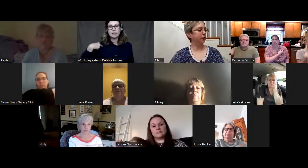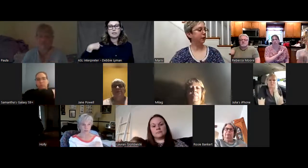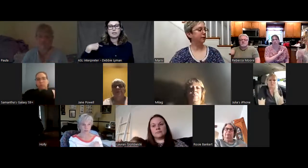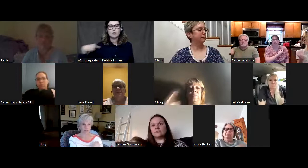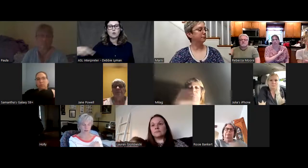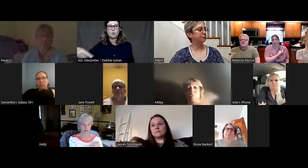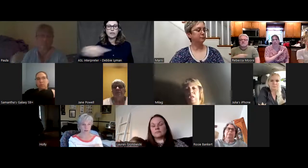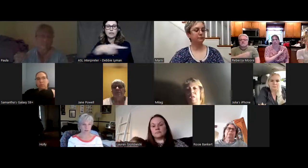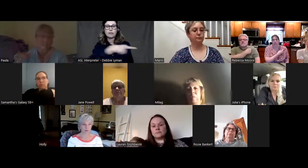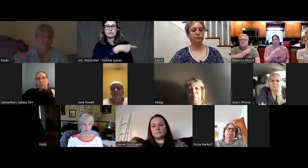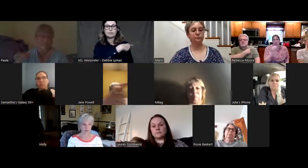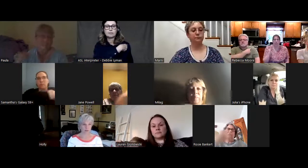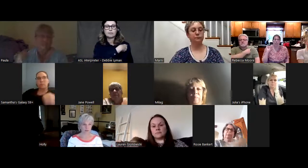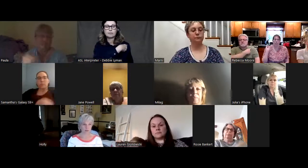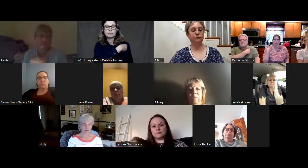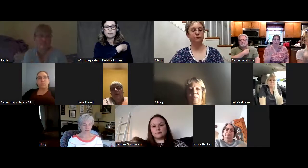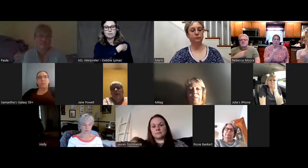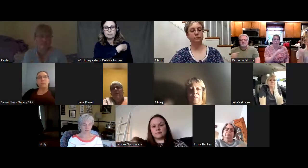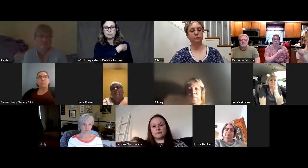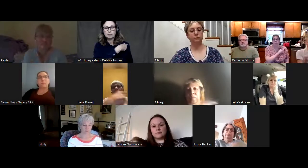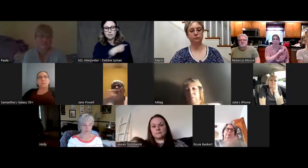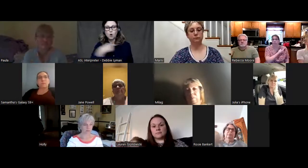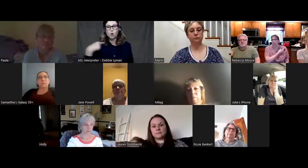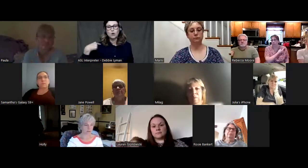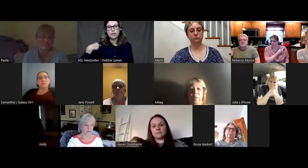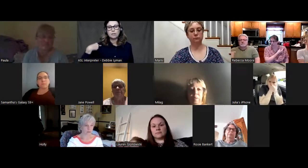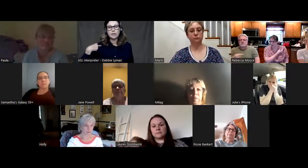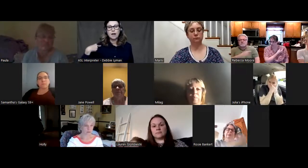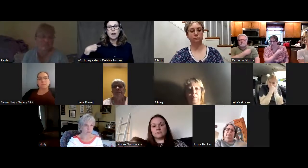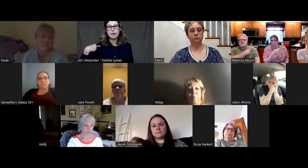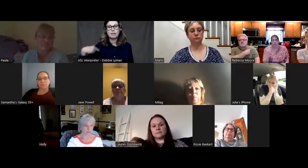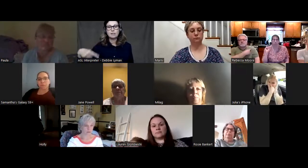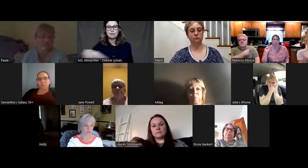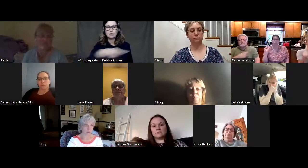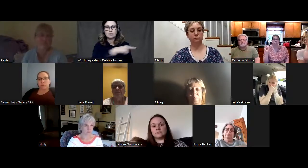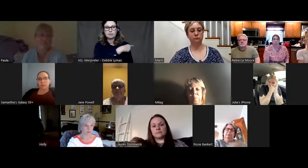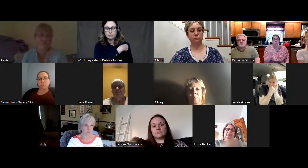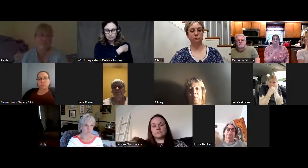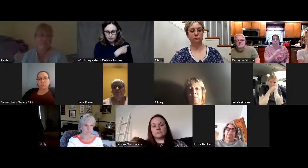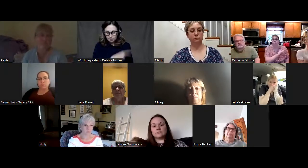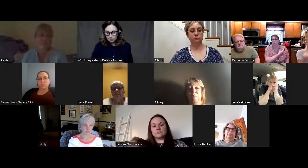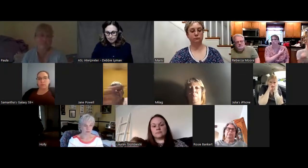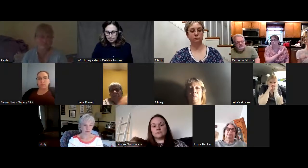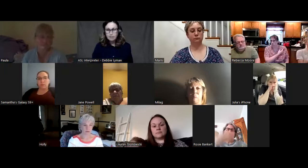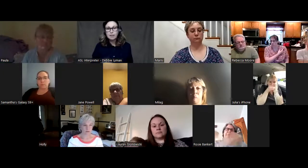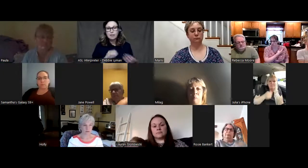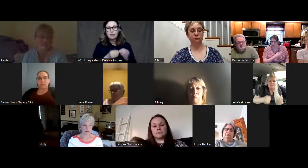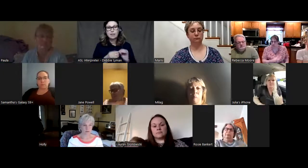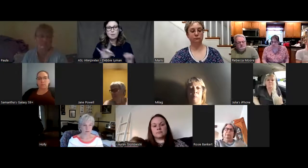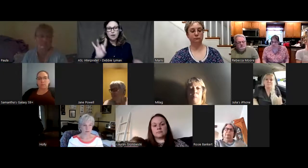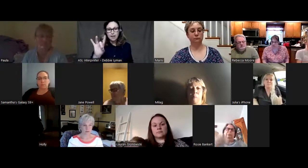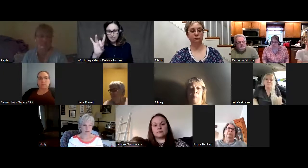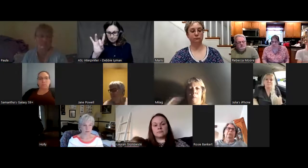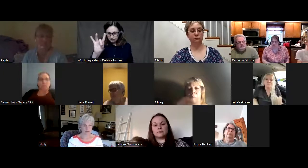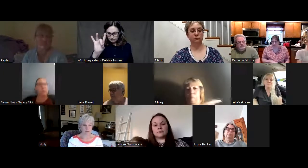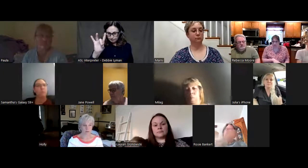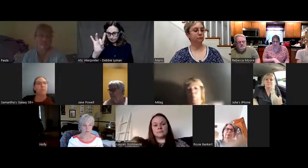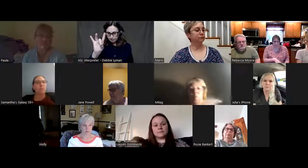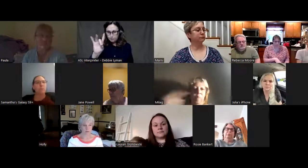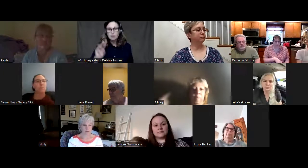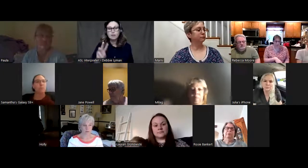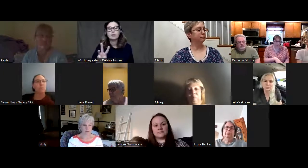Okay. We, We. or it could be us. Okay. Number